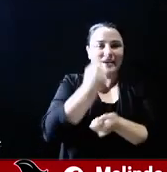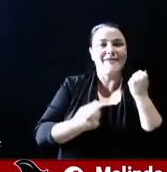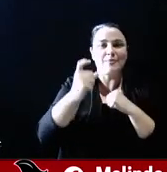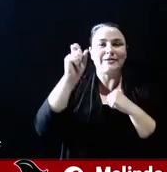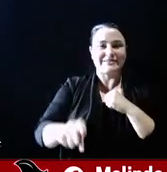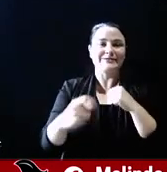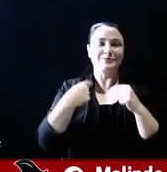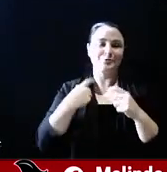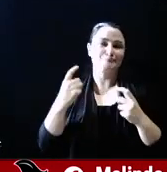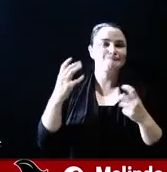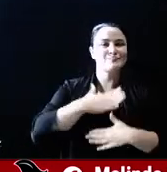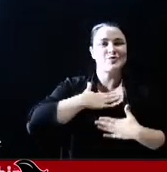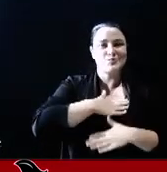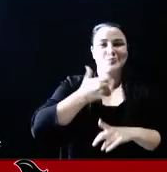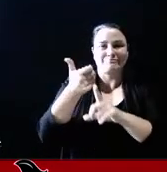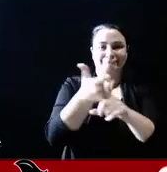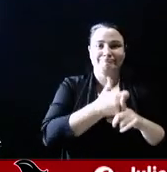understand.